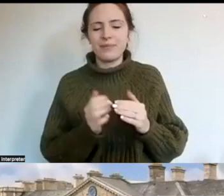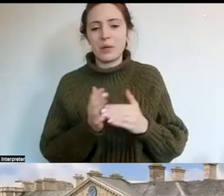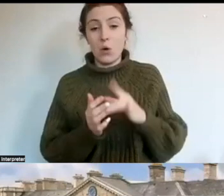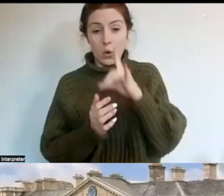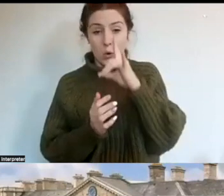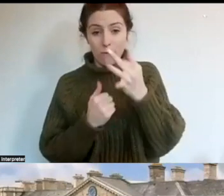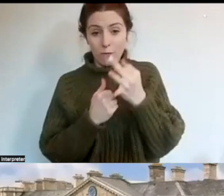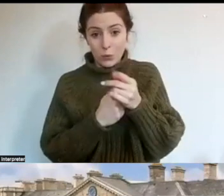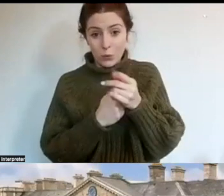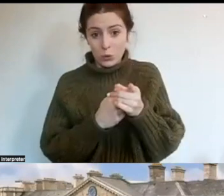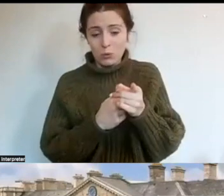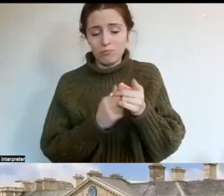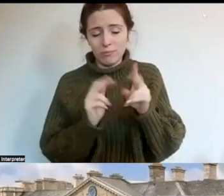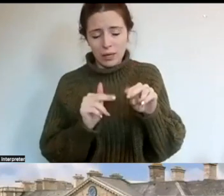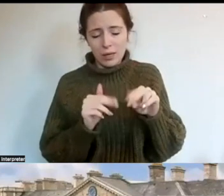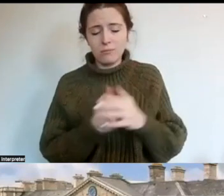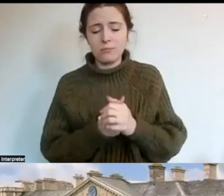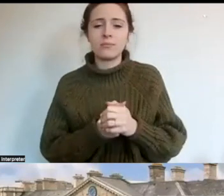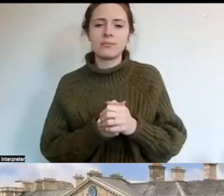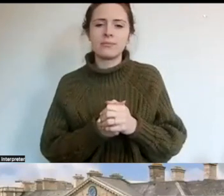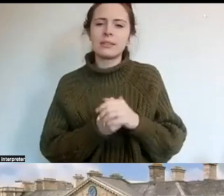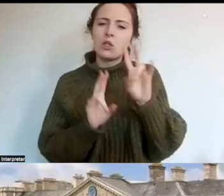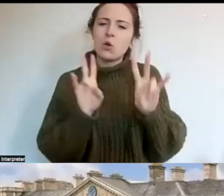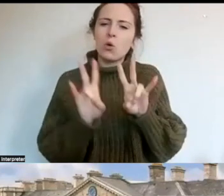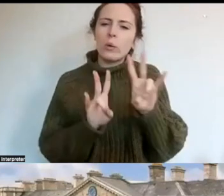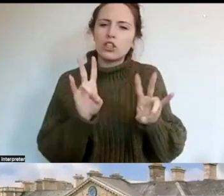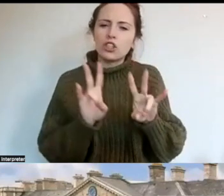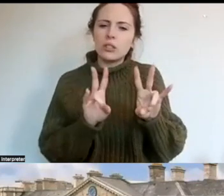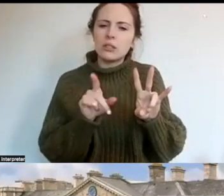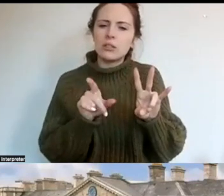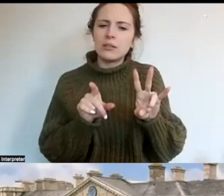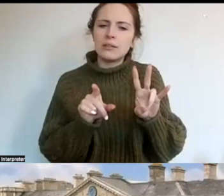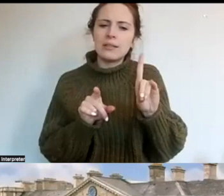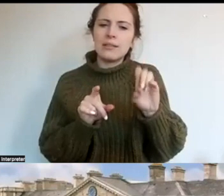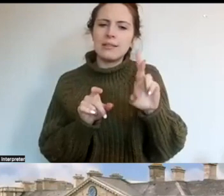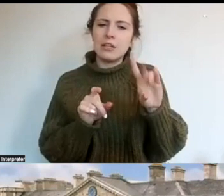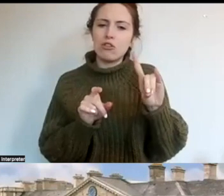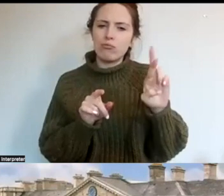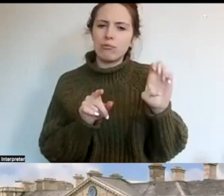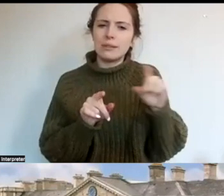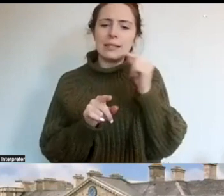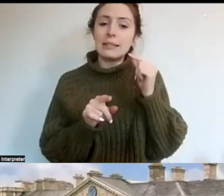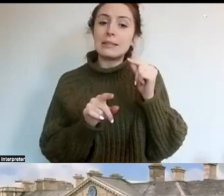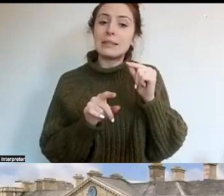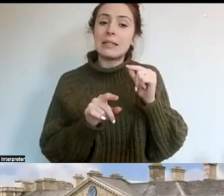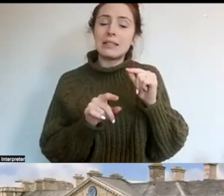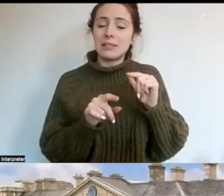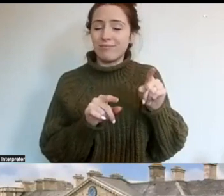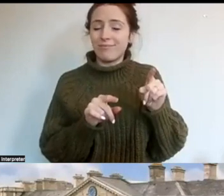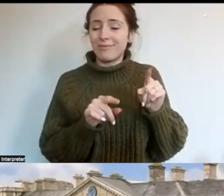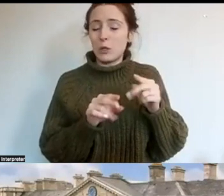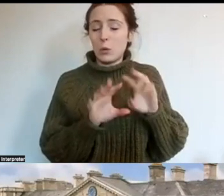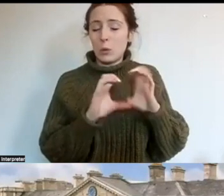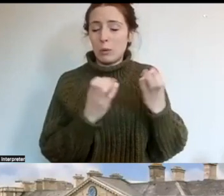Thank you. And I see a question here in from Deirdre, and she says, as a sibling and a community nurse, this is so interesting,